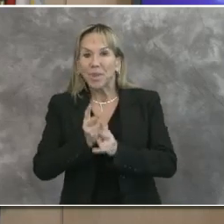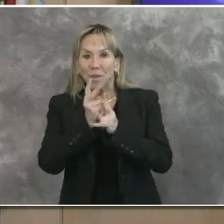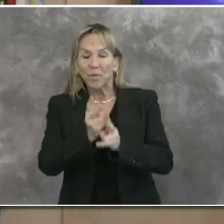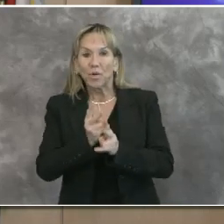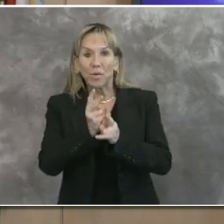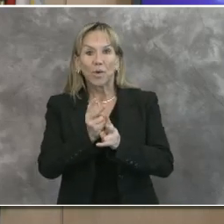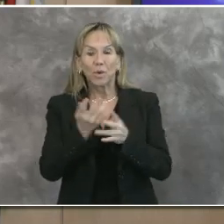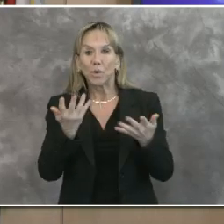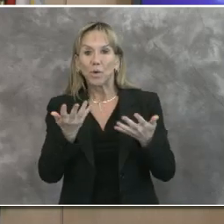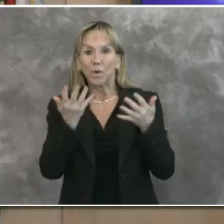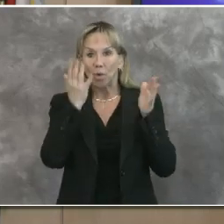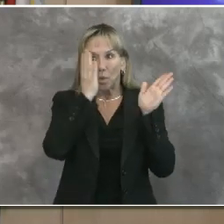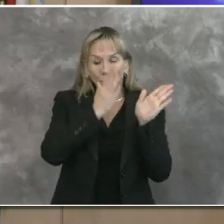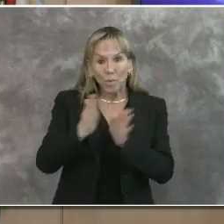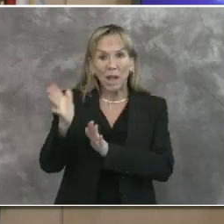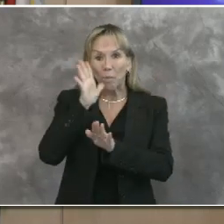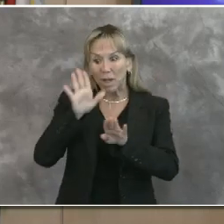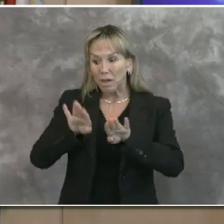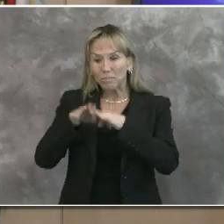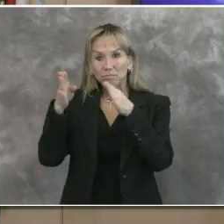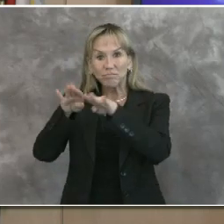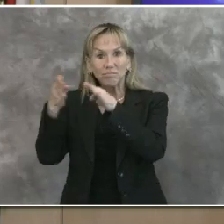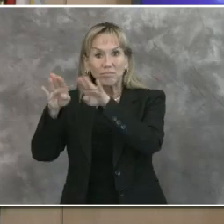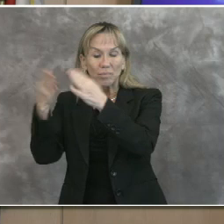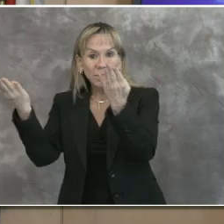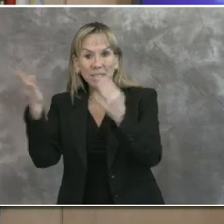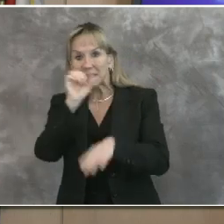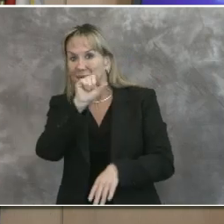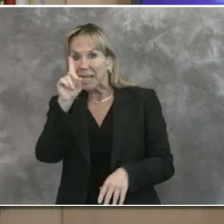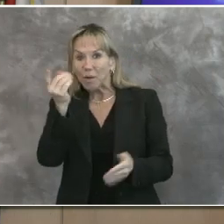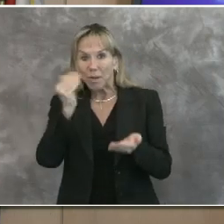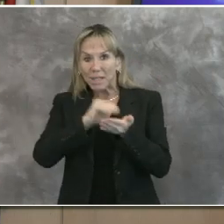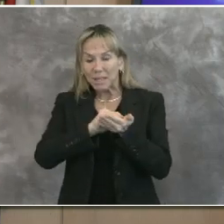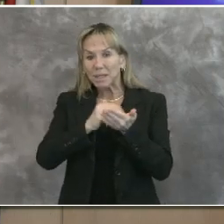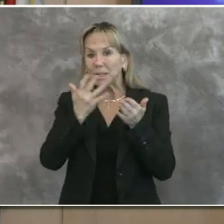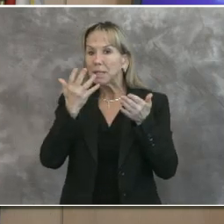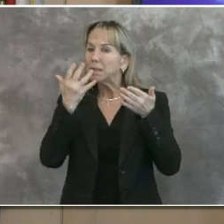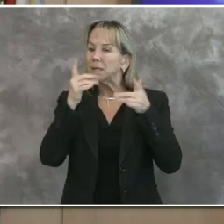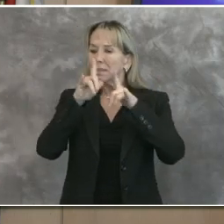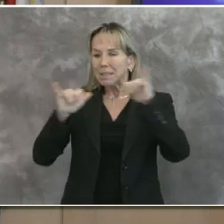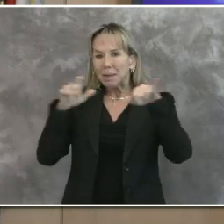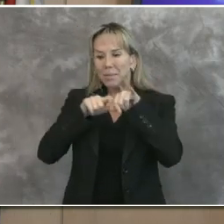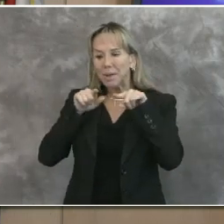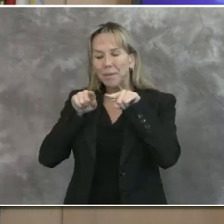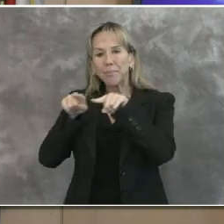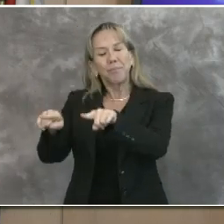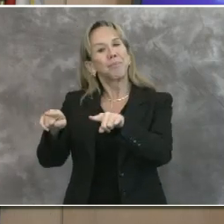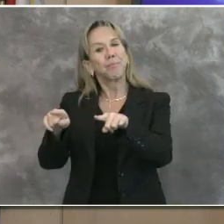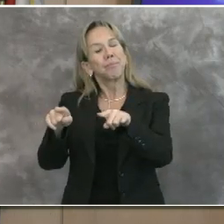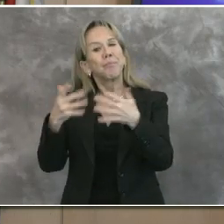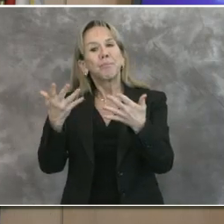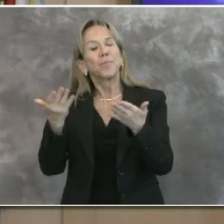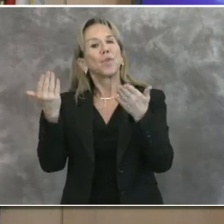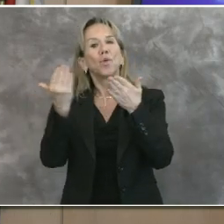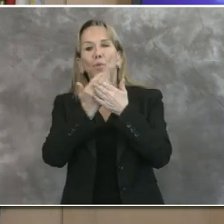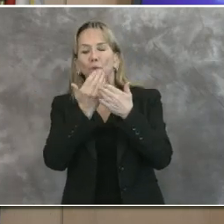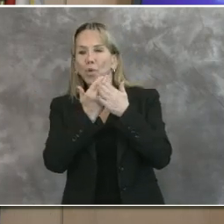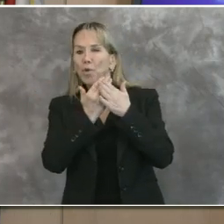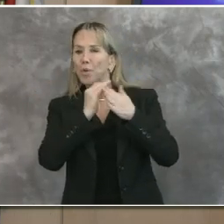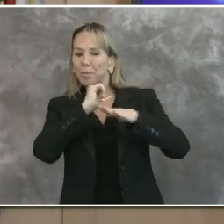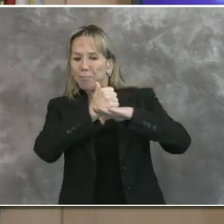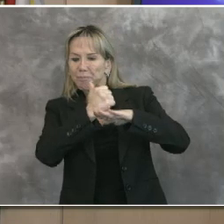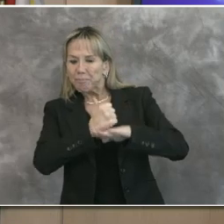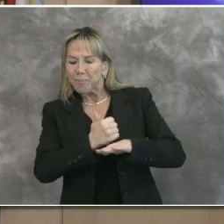balance between preparing for the gradual reopening of San Diego while maintaining and enhancing new measures to fight